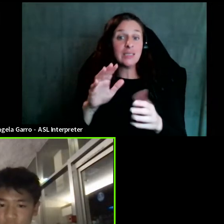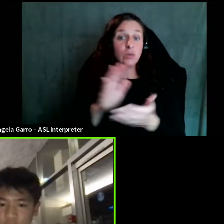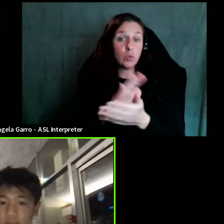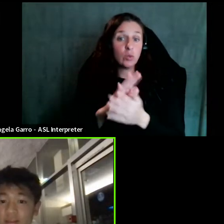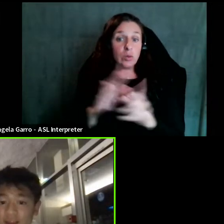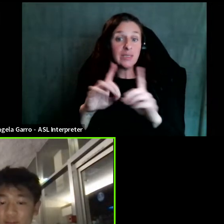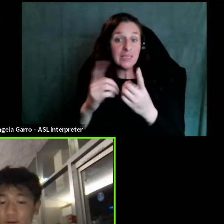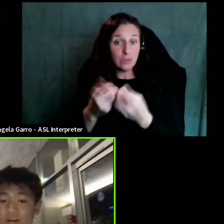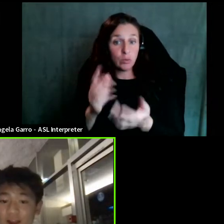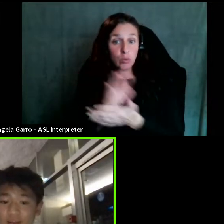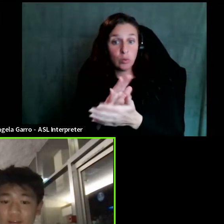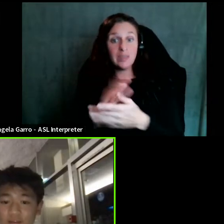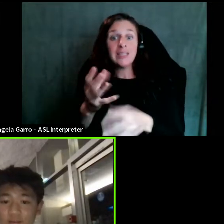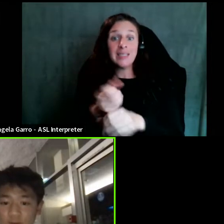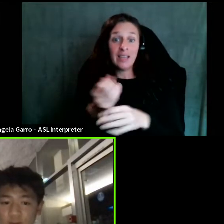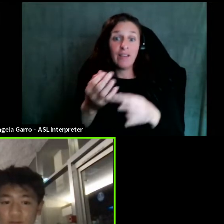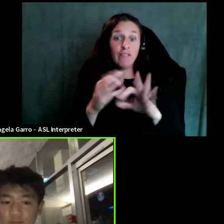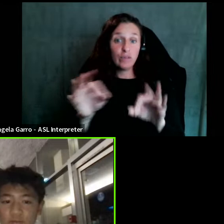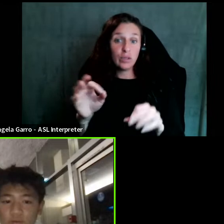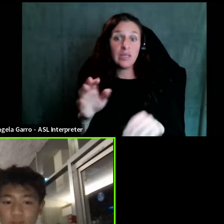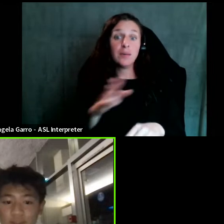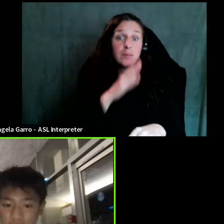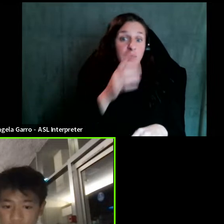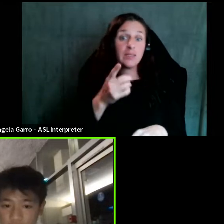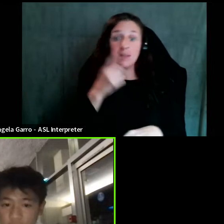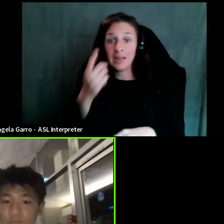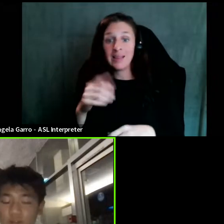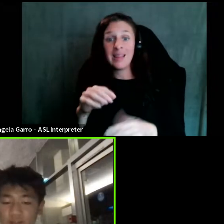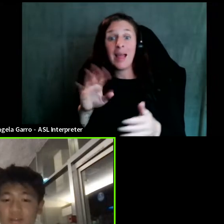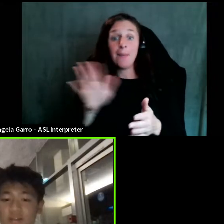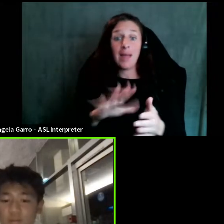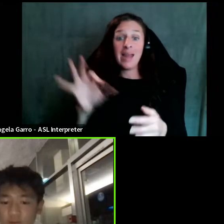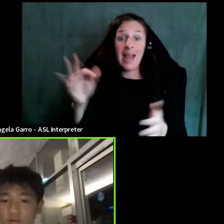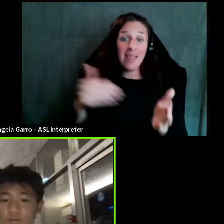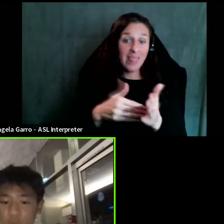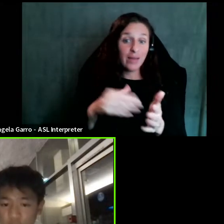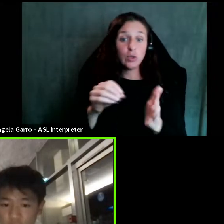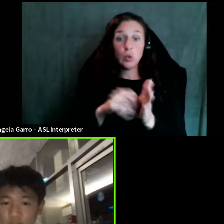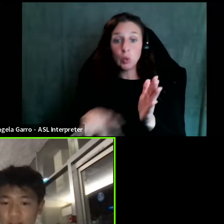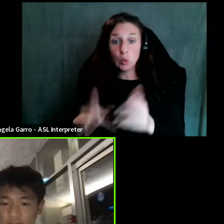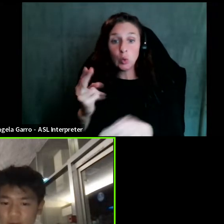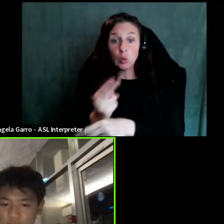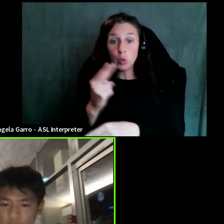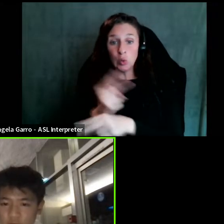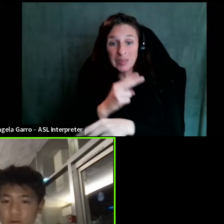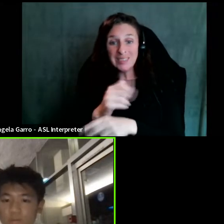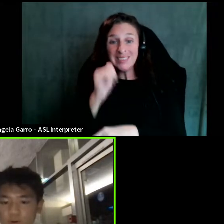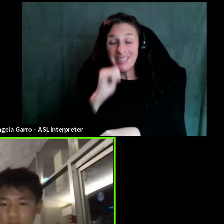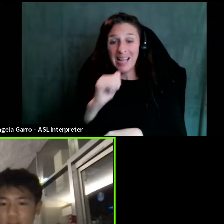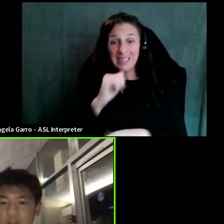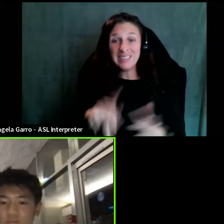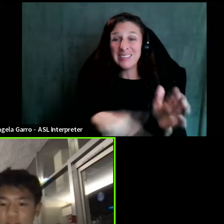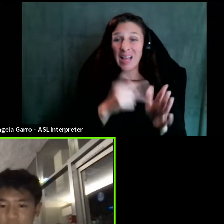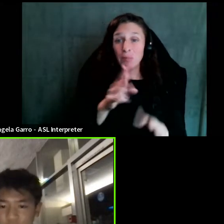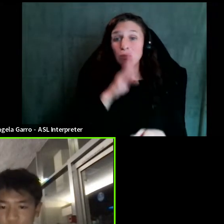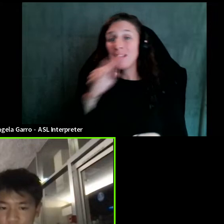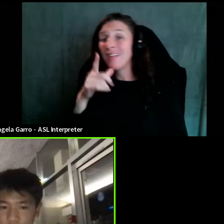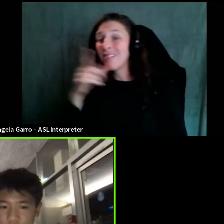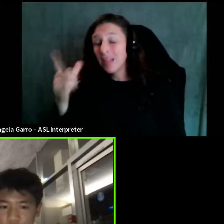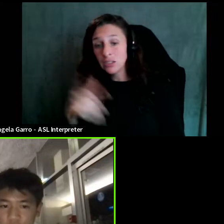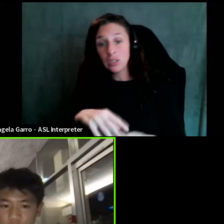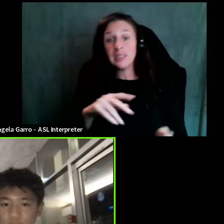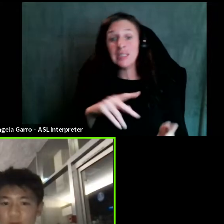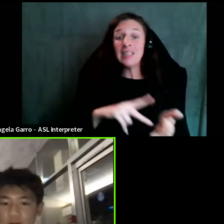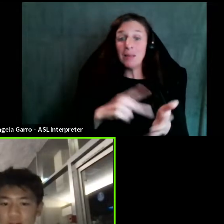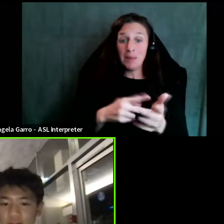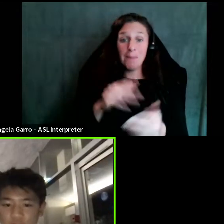and lunch. That's around 9,000 students using the foodware daily, plus it's doubled for brunch and lunch. Personally, this plastic waste